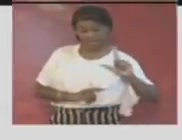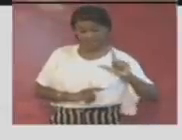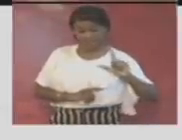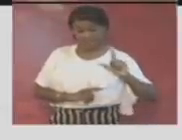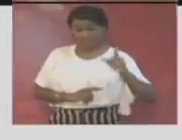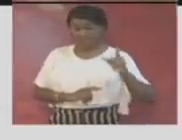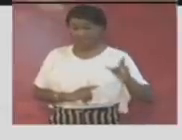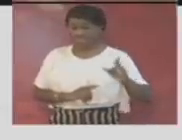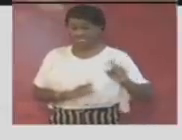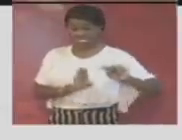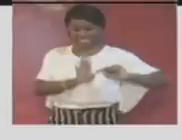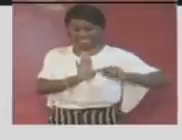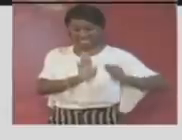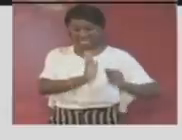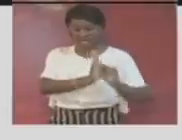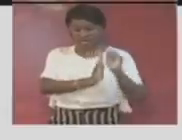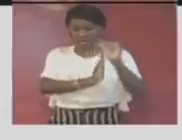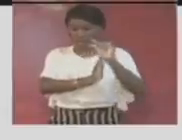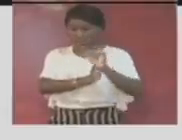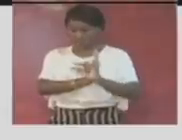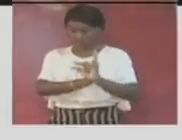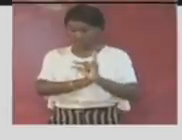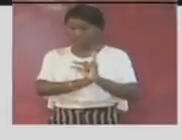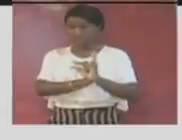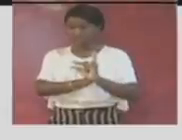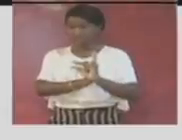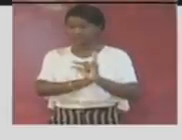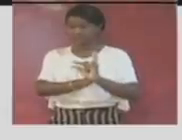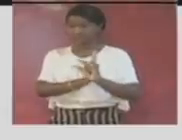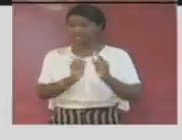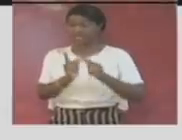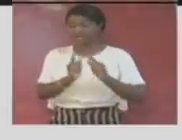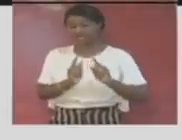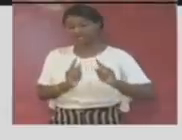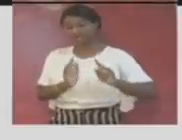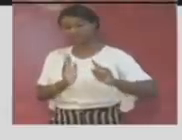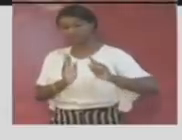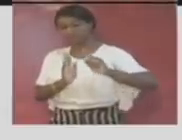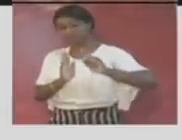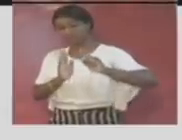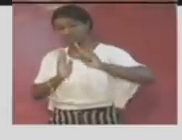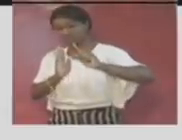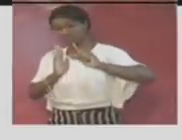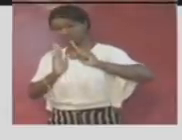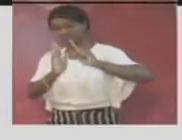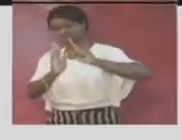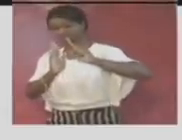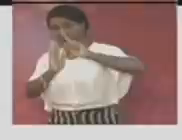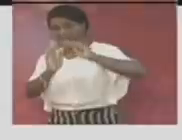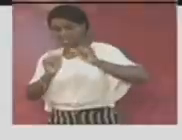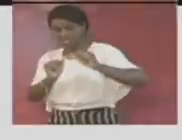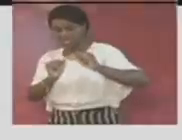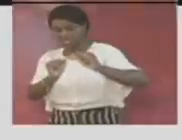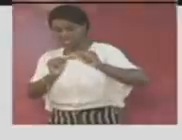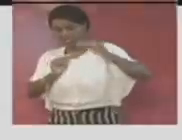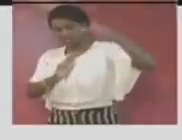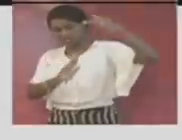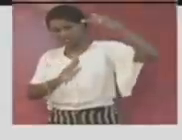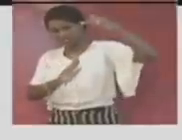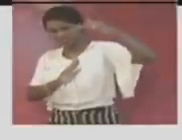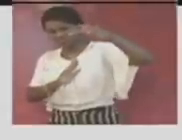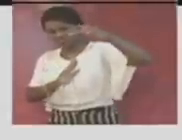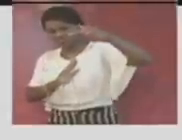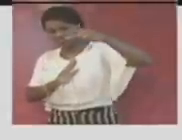the start of August, and we're seeing that upward trend at that point in time that then continued slowly downwards with a couple